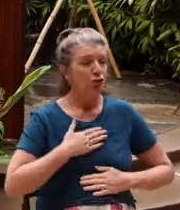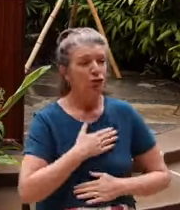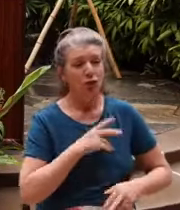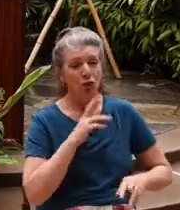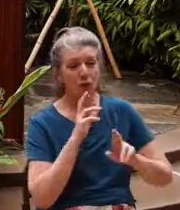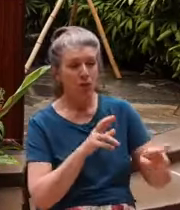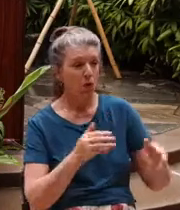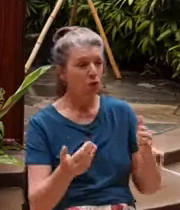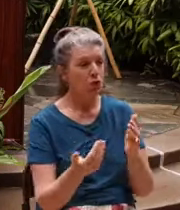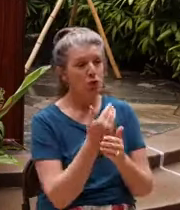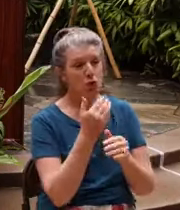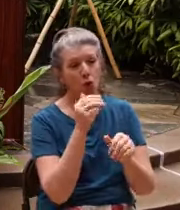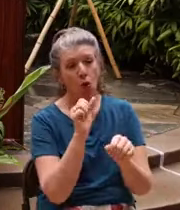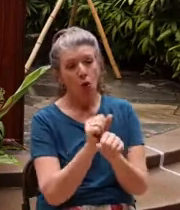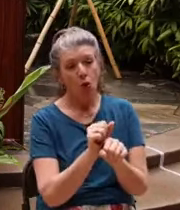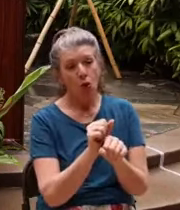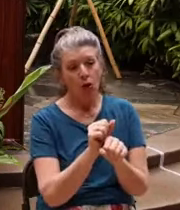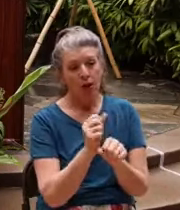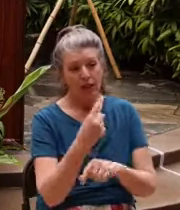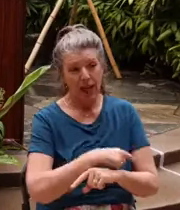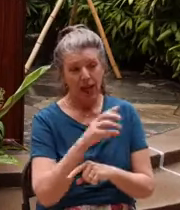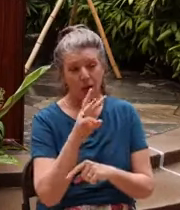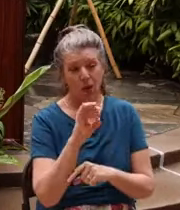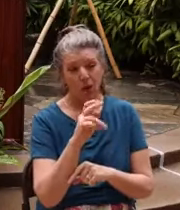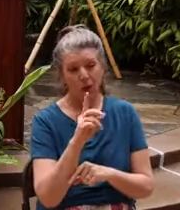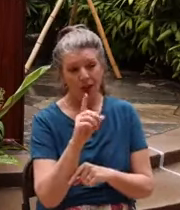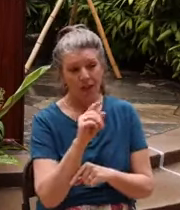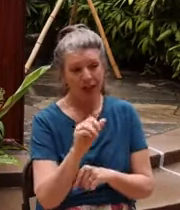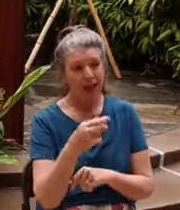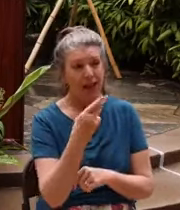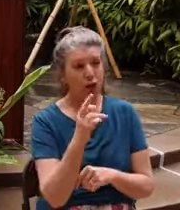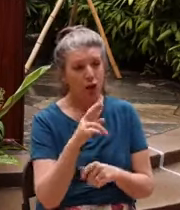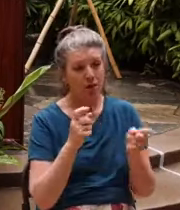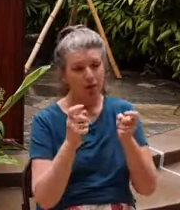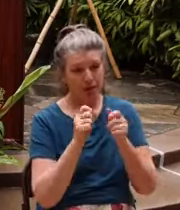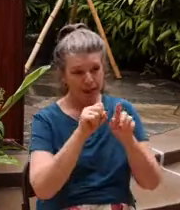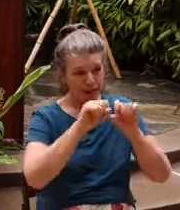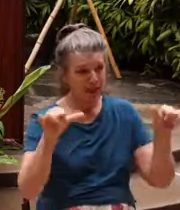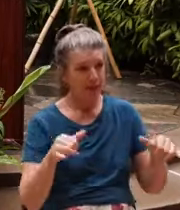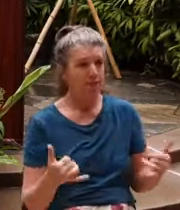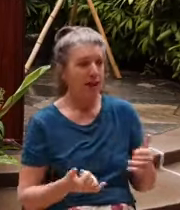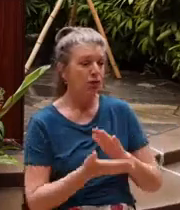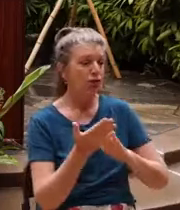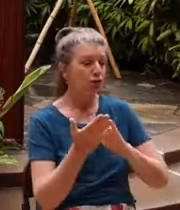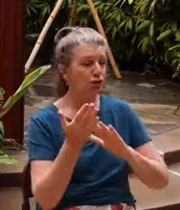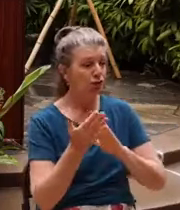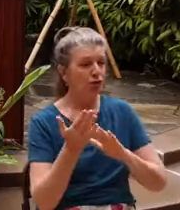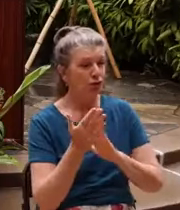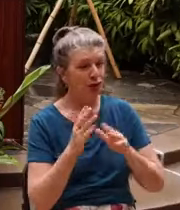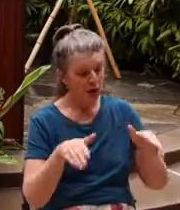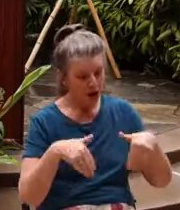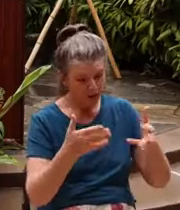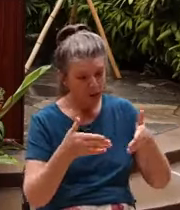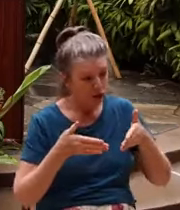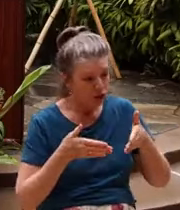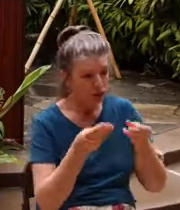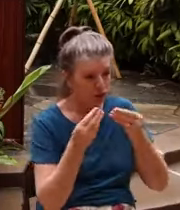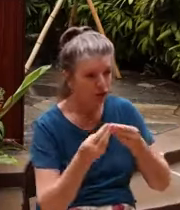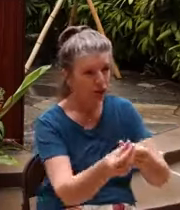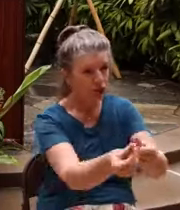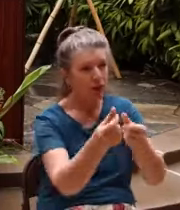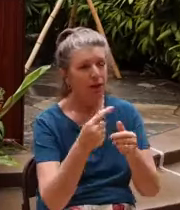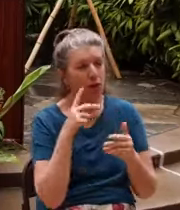new Workday HR management system is now live, offering a streamlined electronic process for payroll